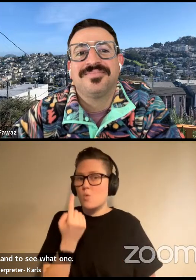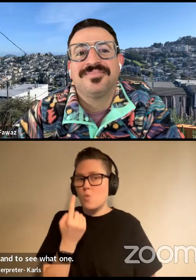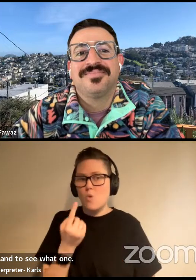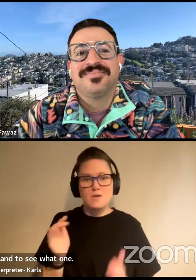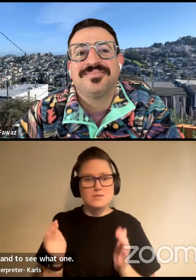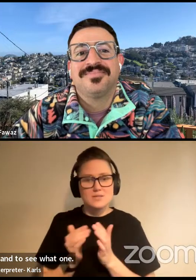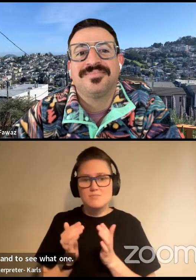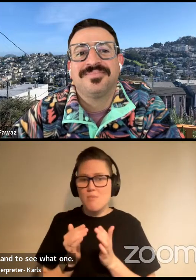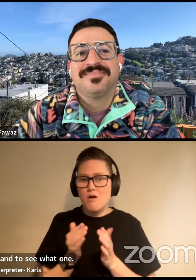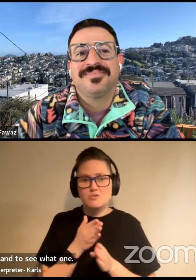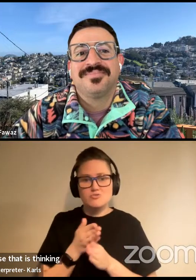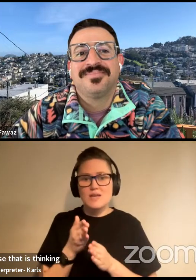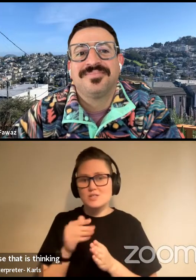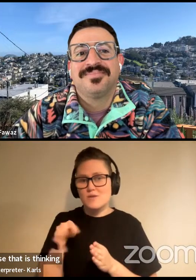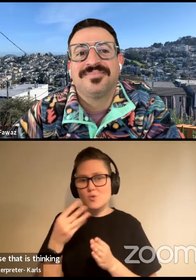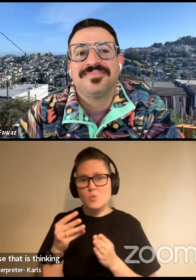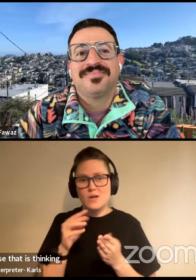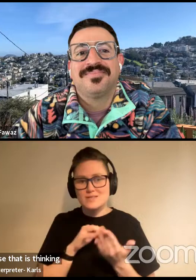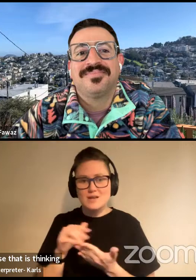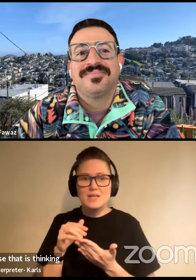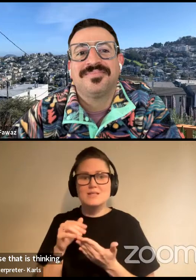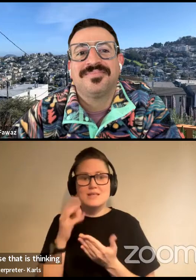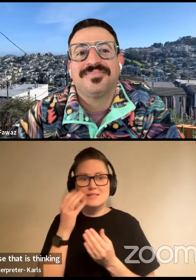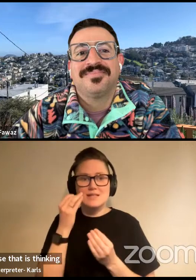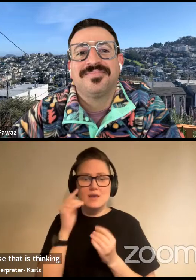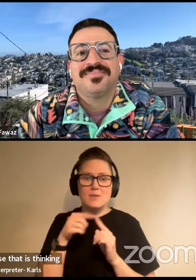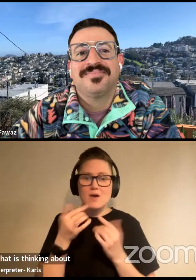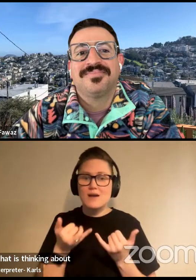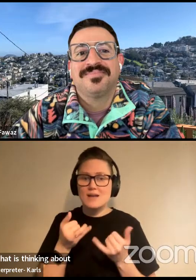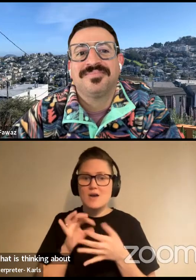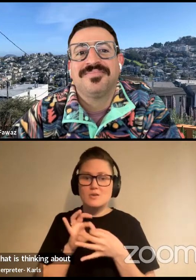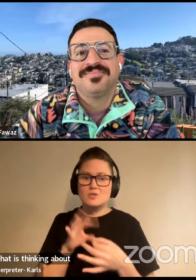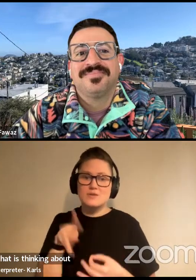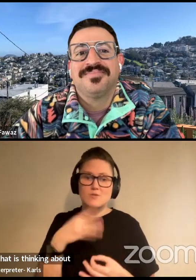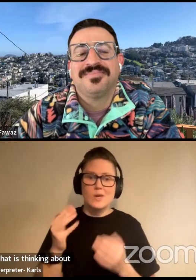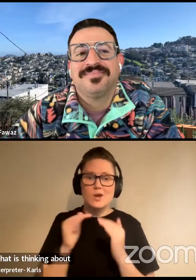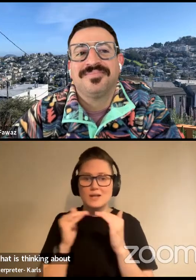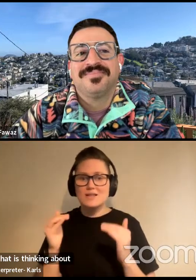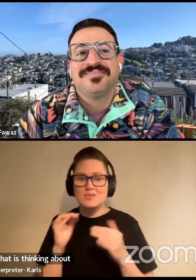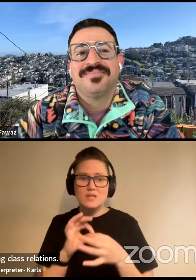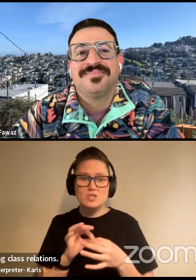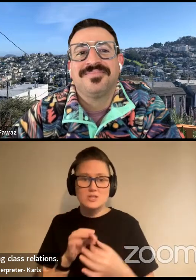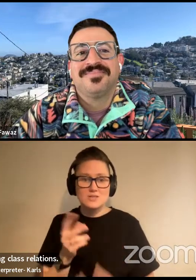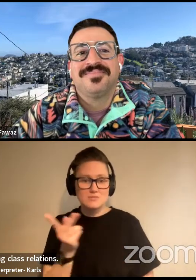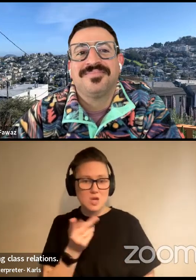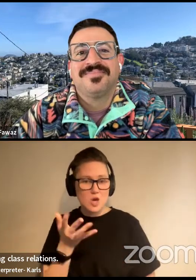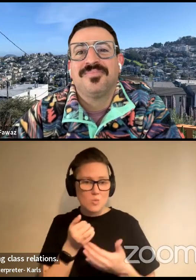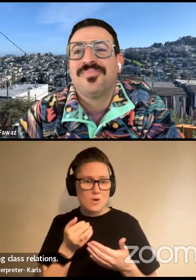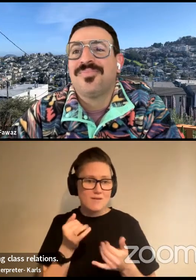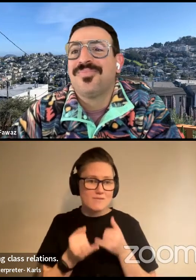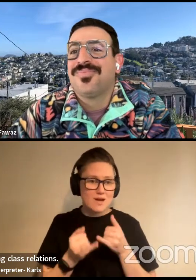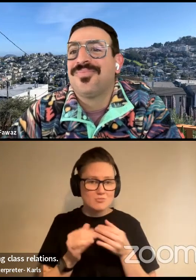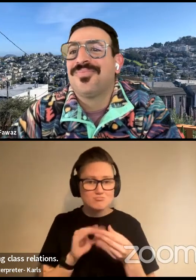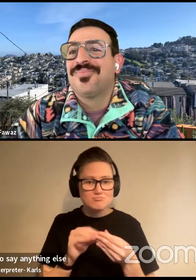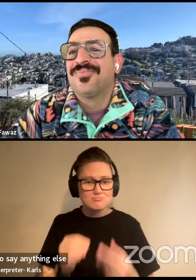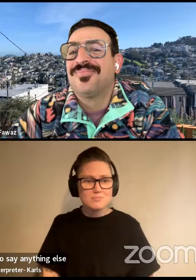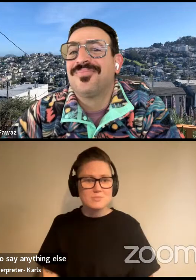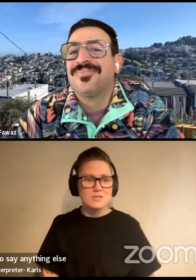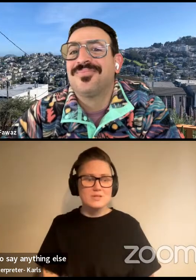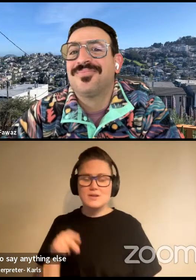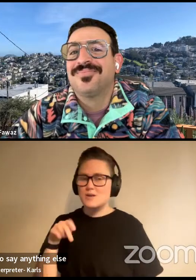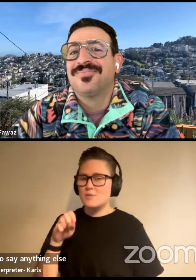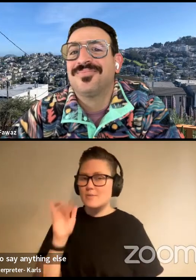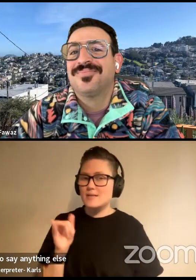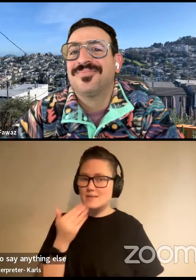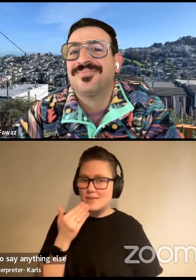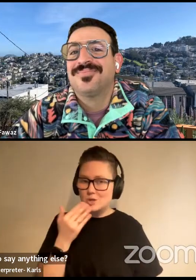of queer studies is thinking about right now in terms of queer and class relations. Ramsey, Paisley, do you want to say anything else? Well, thank you so much. I